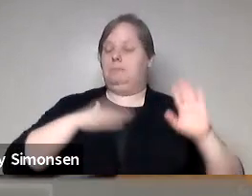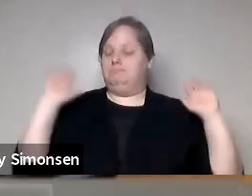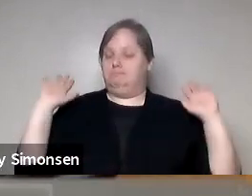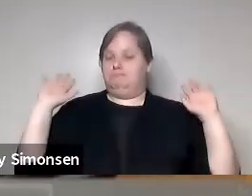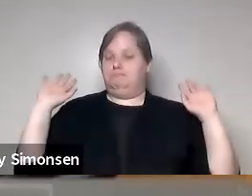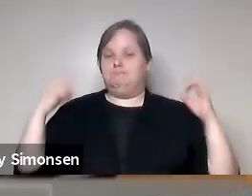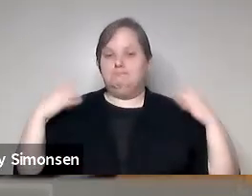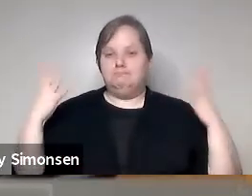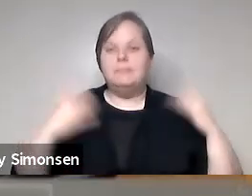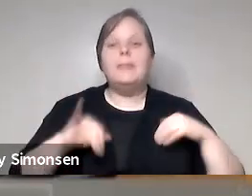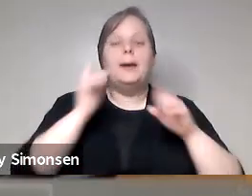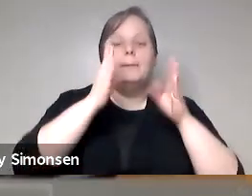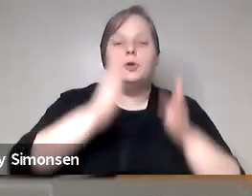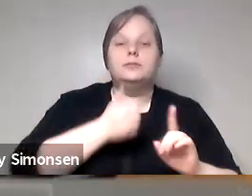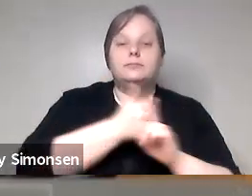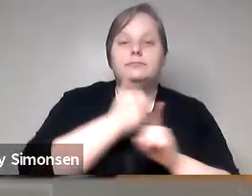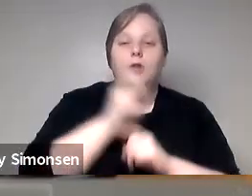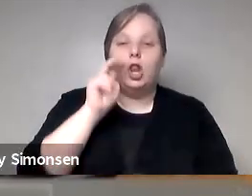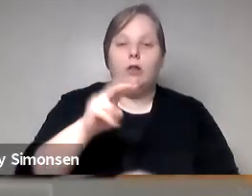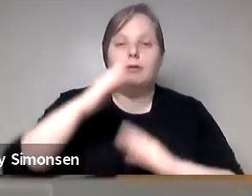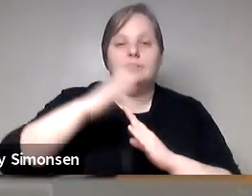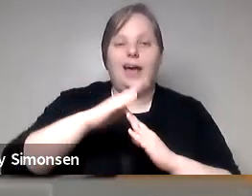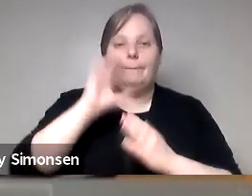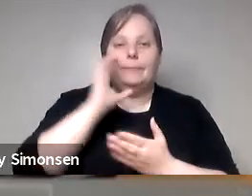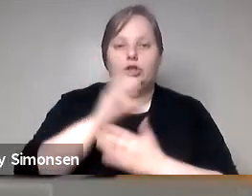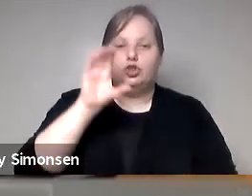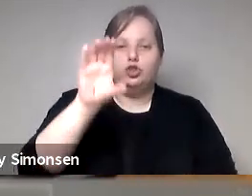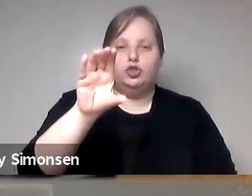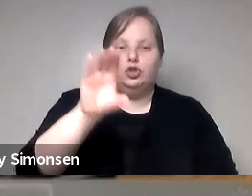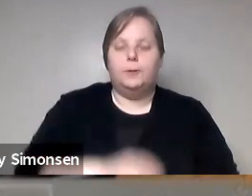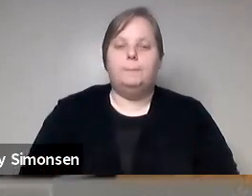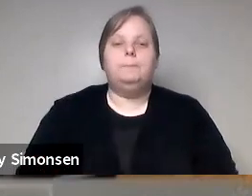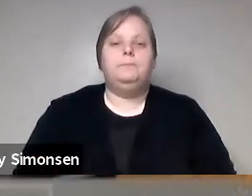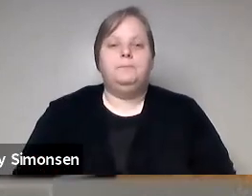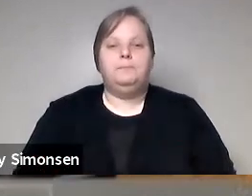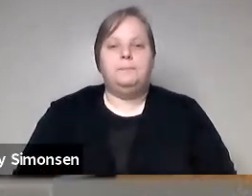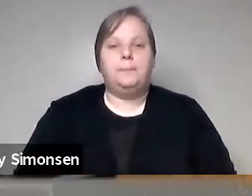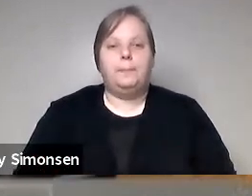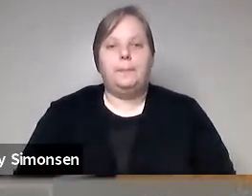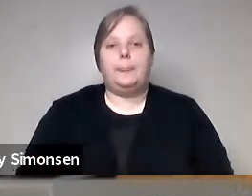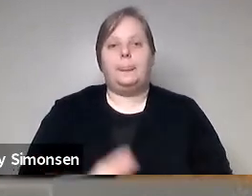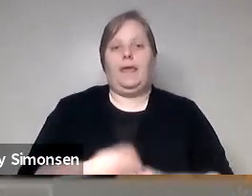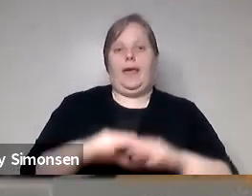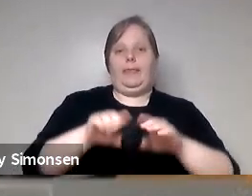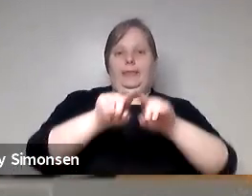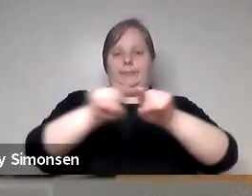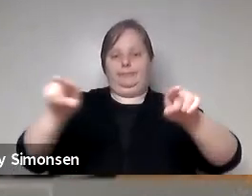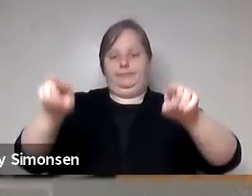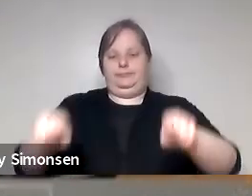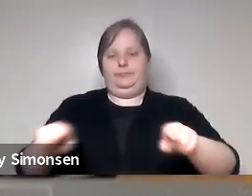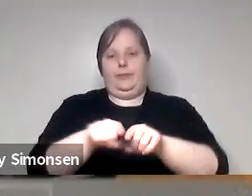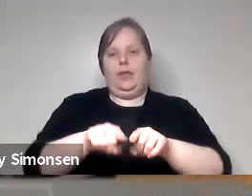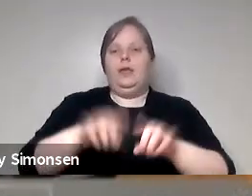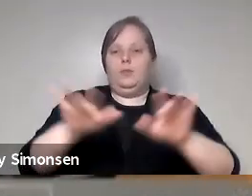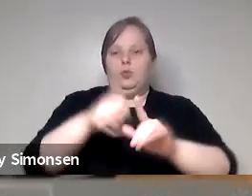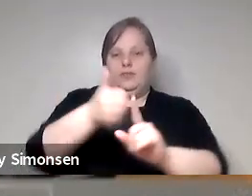This individual, if you look at the top of the screen on the computer itself, has a bump dot